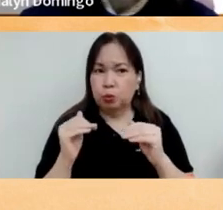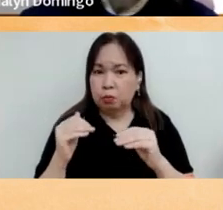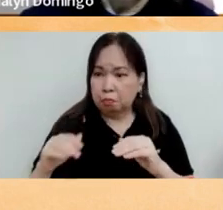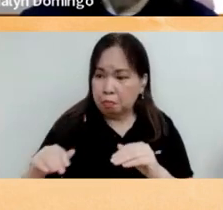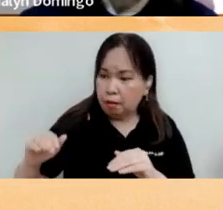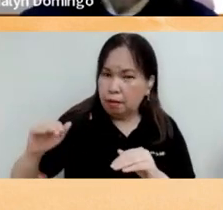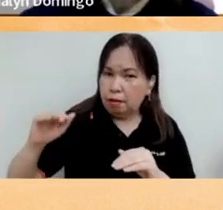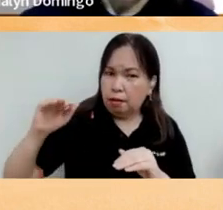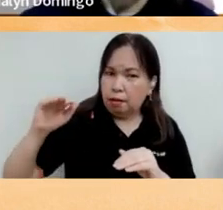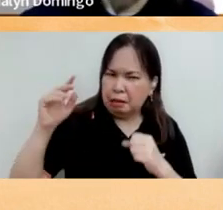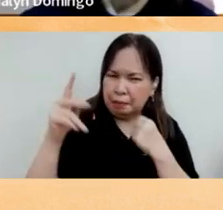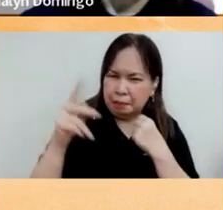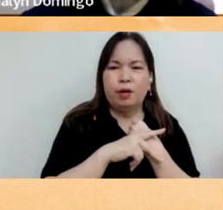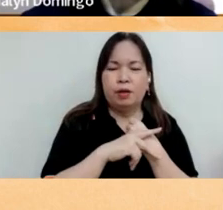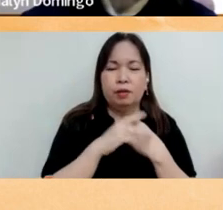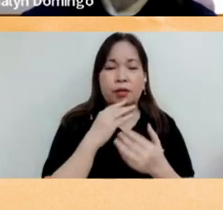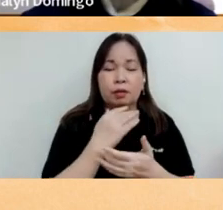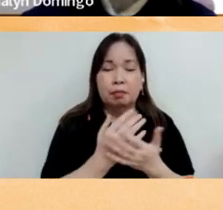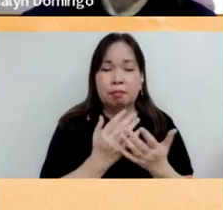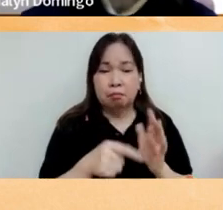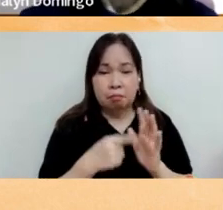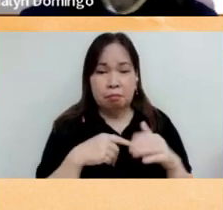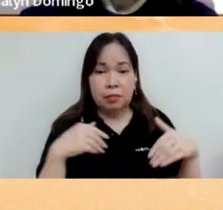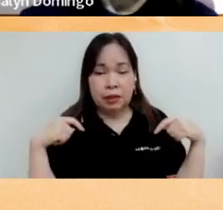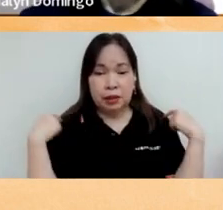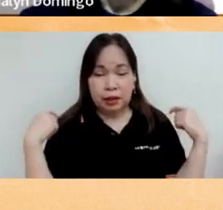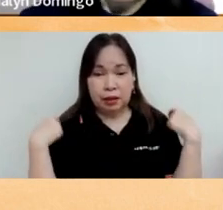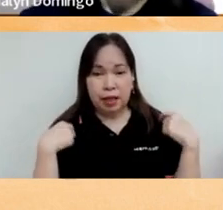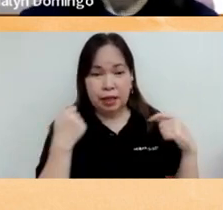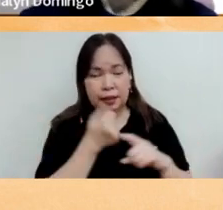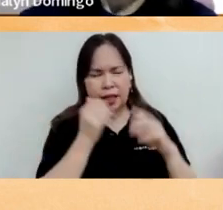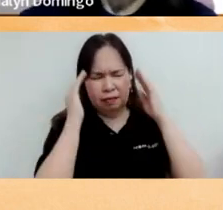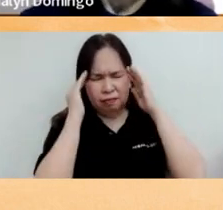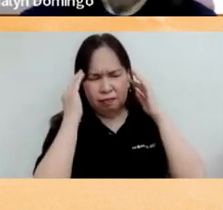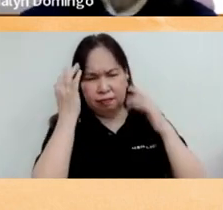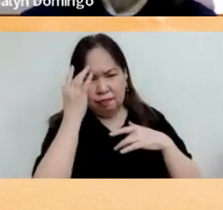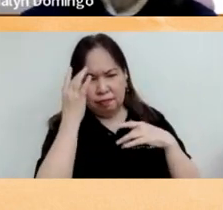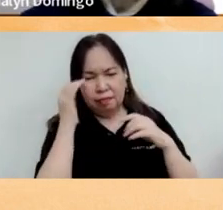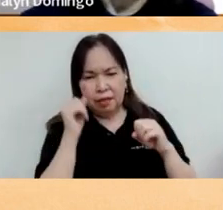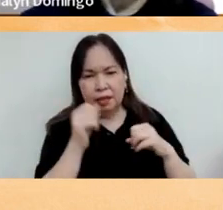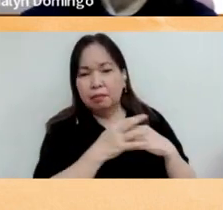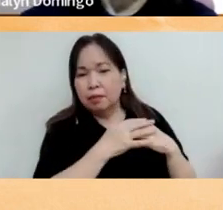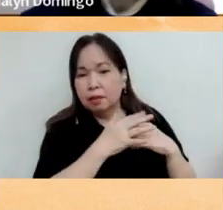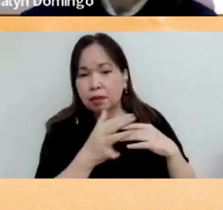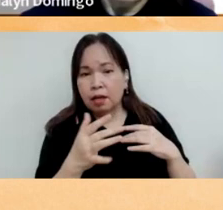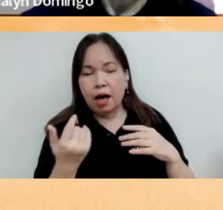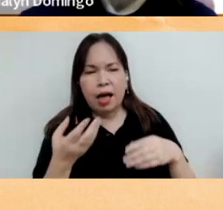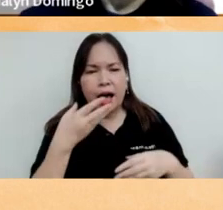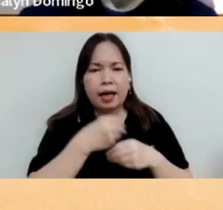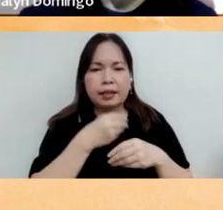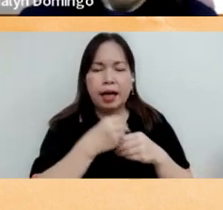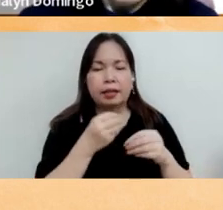children and teens with anxiety disorders are at risk for developing later in life other anxiety